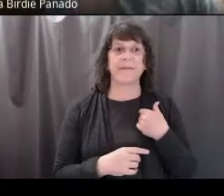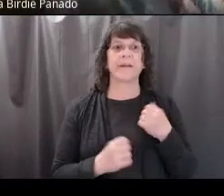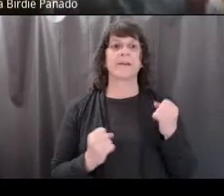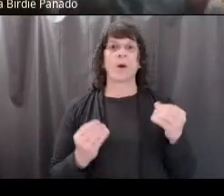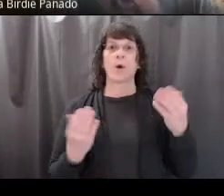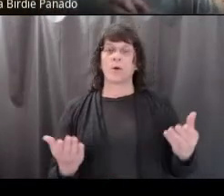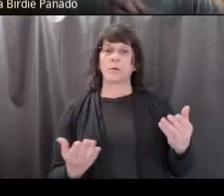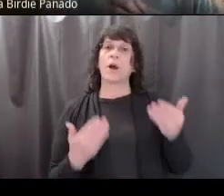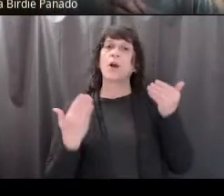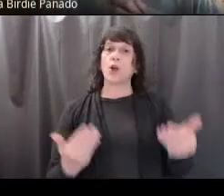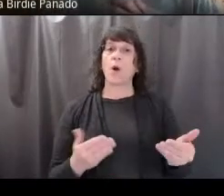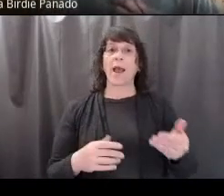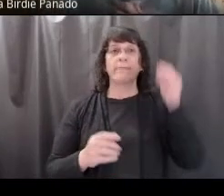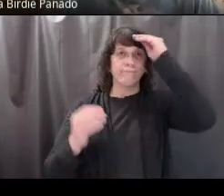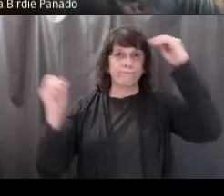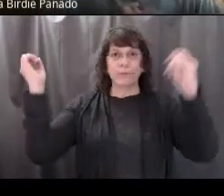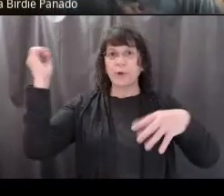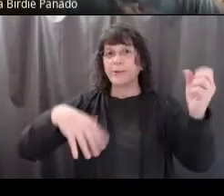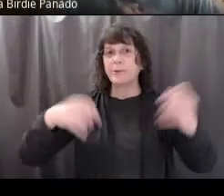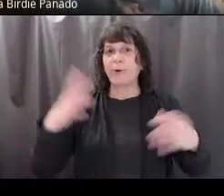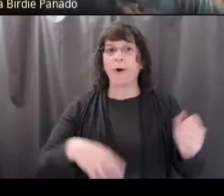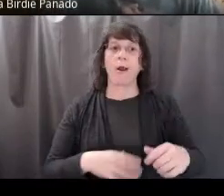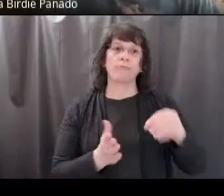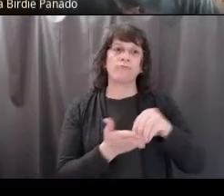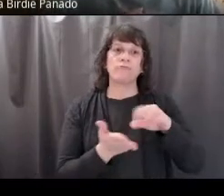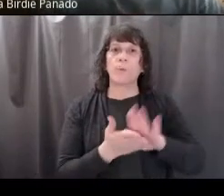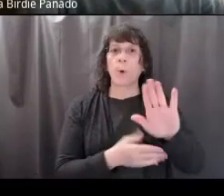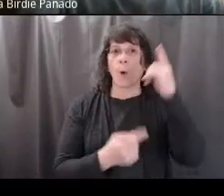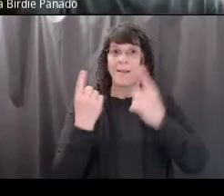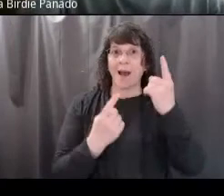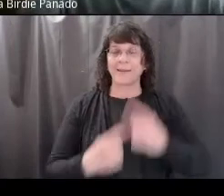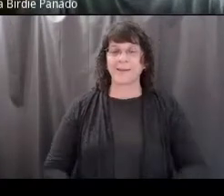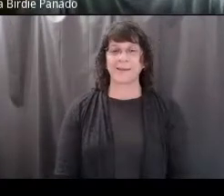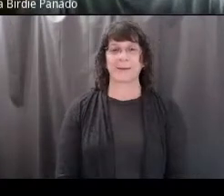So just go ahead and brainstorm and write down your thoughts.